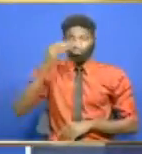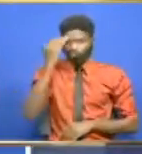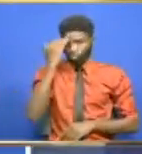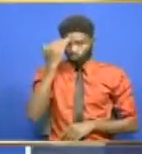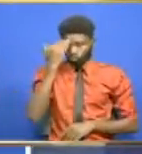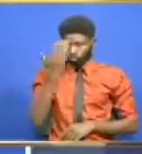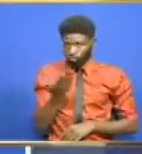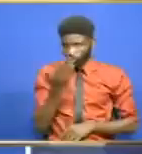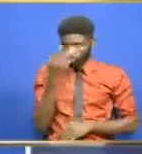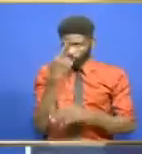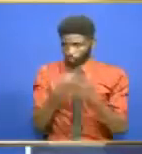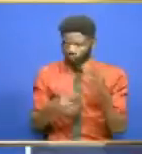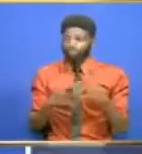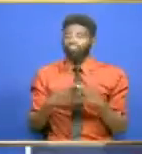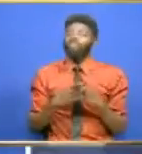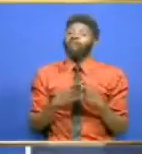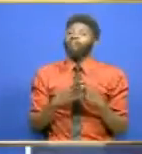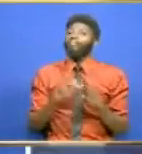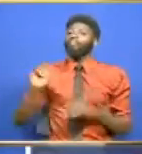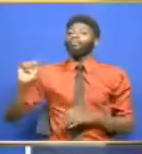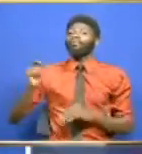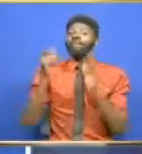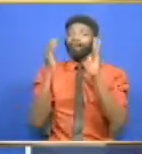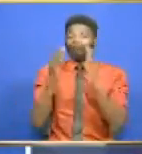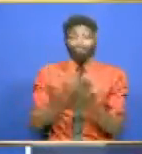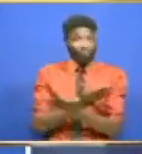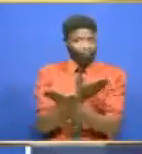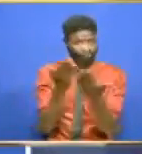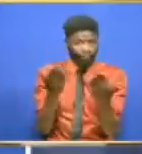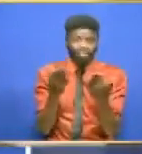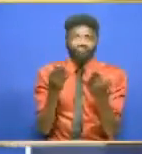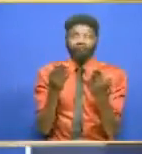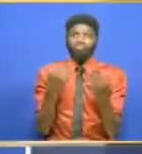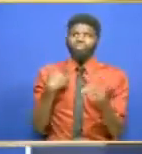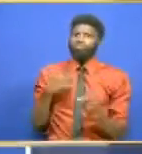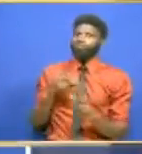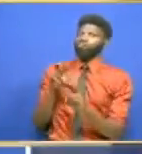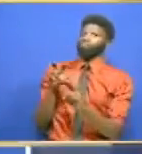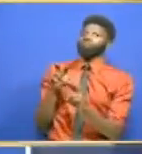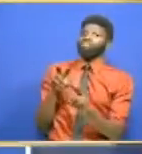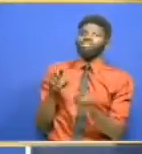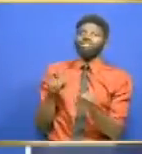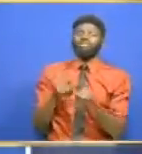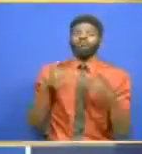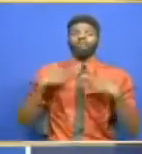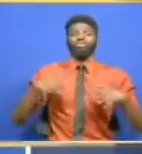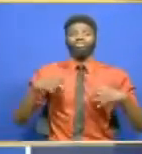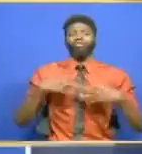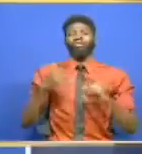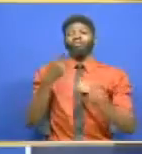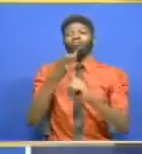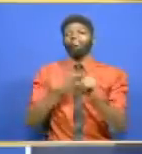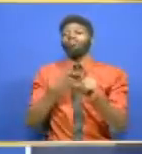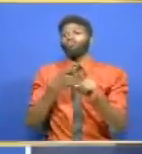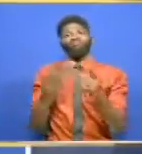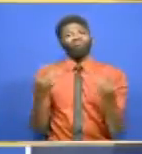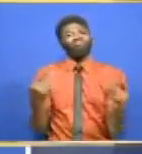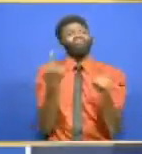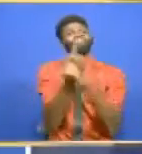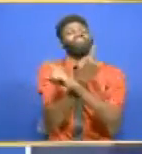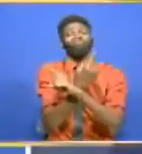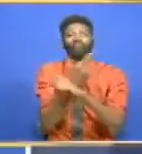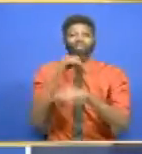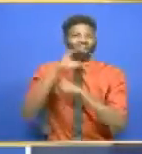my side. These are Kenyans. I don't look at them as if they are people who belong to a different